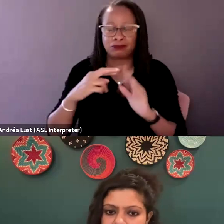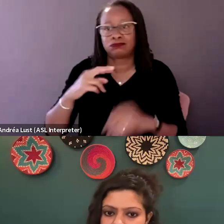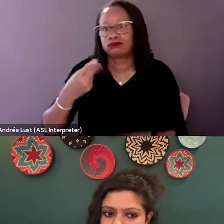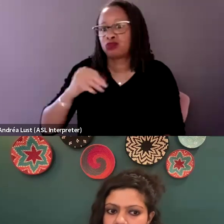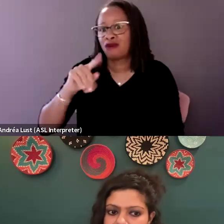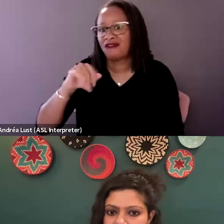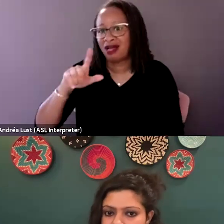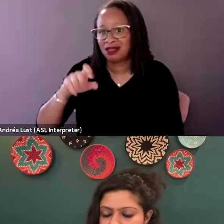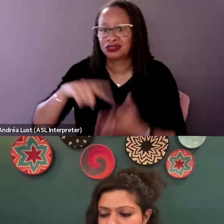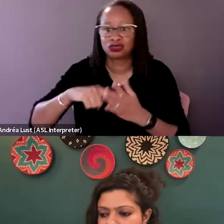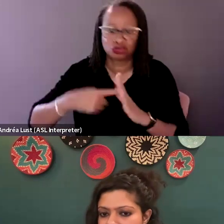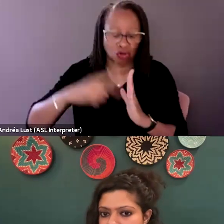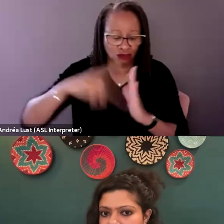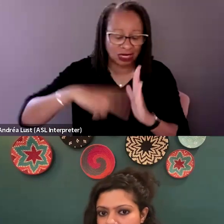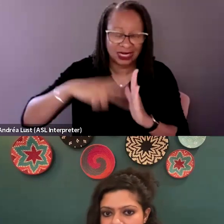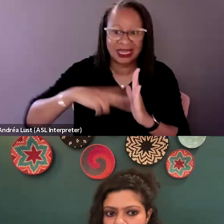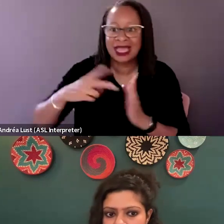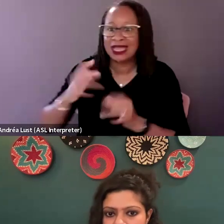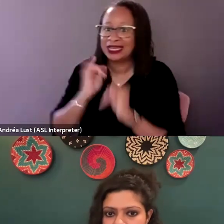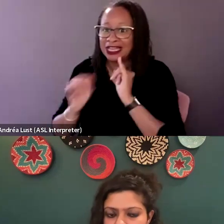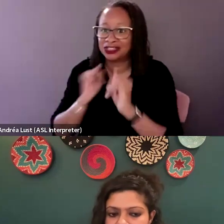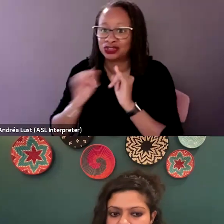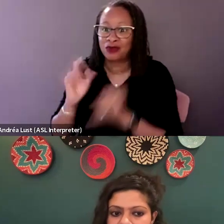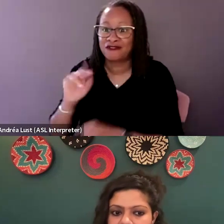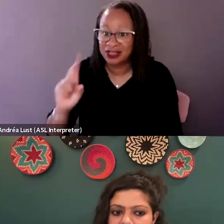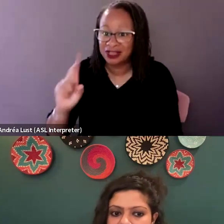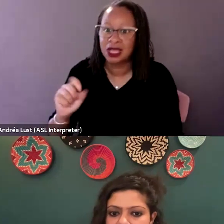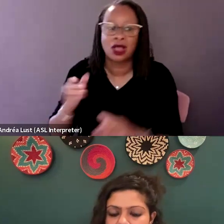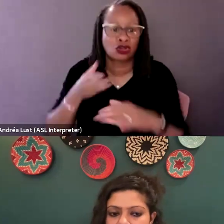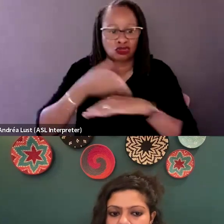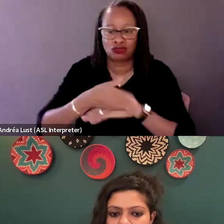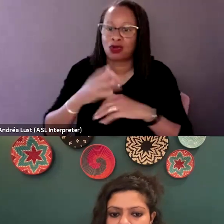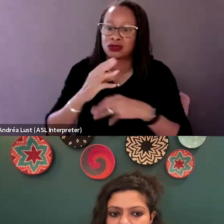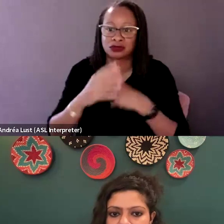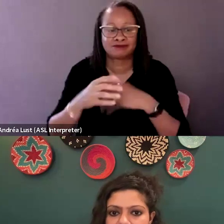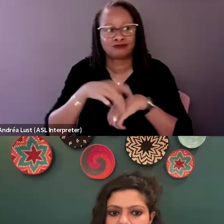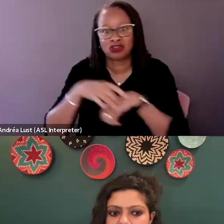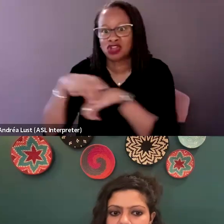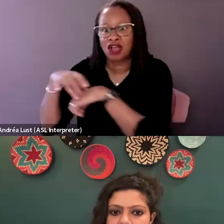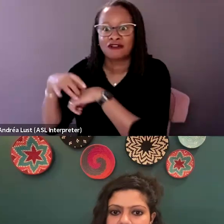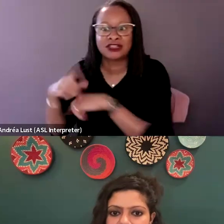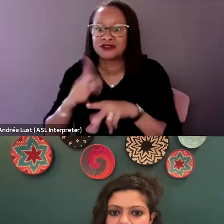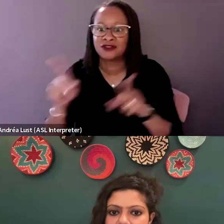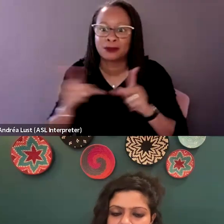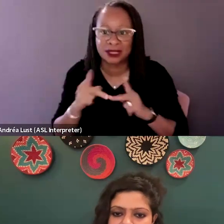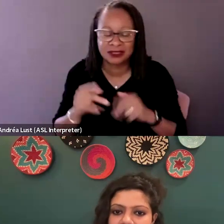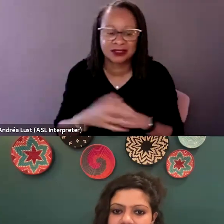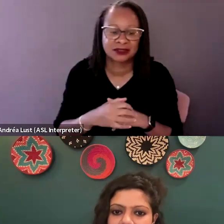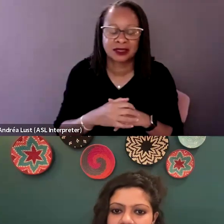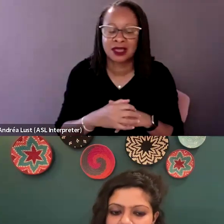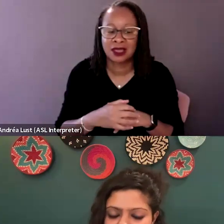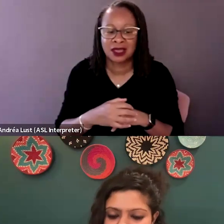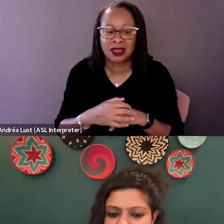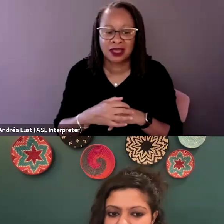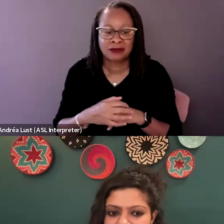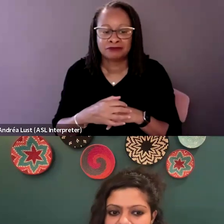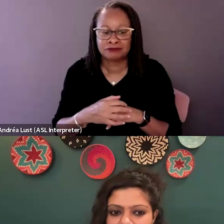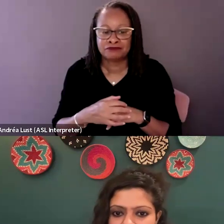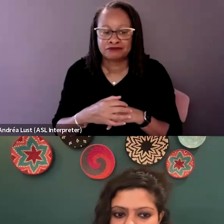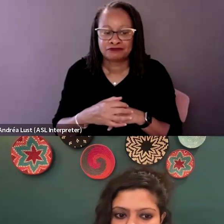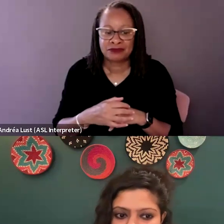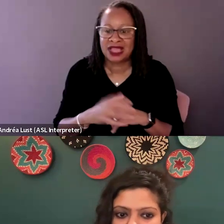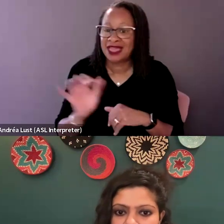closer to, say, Apichit Pong or certain films by Tarkovsky as a kind of, even though it's fiction, but as a kind of an approach to it, which